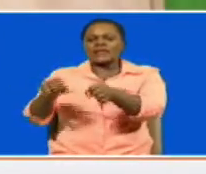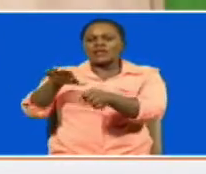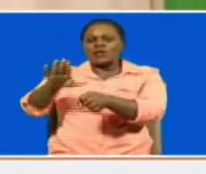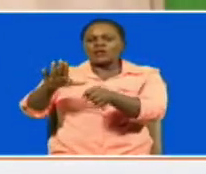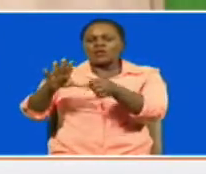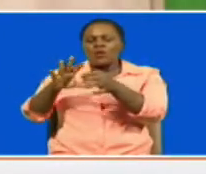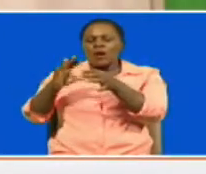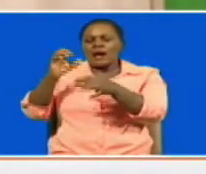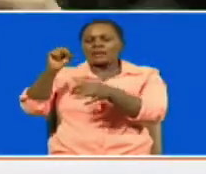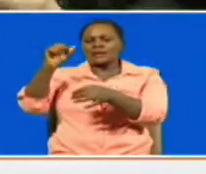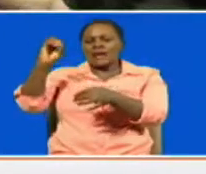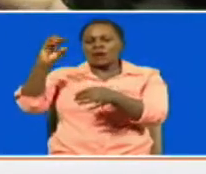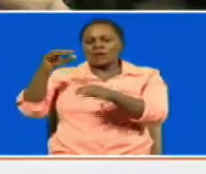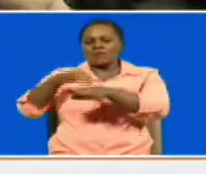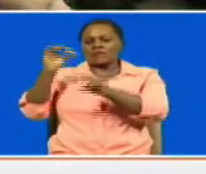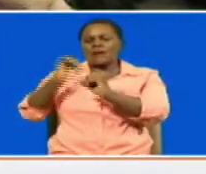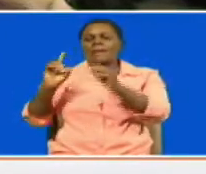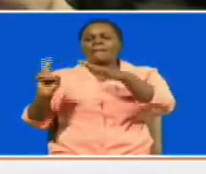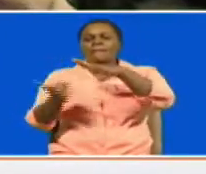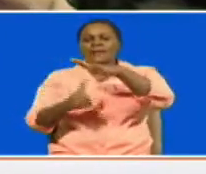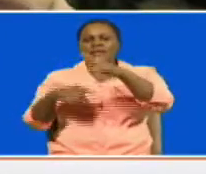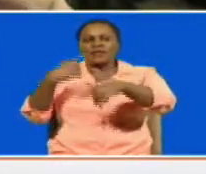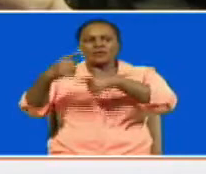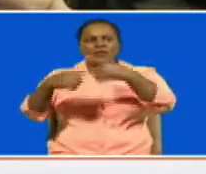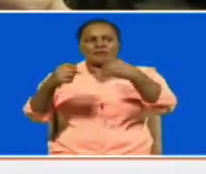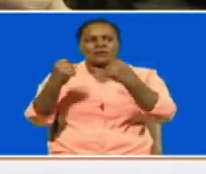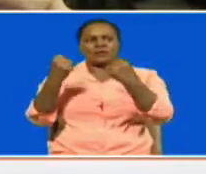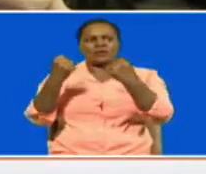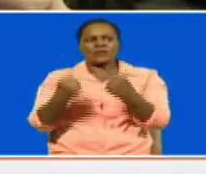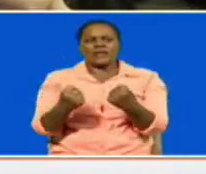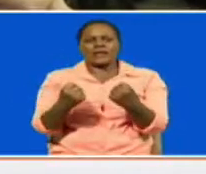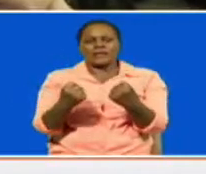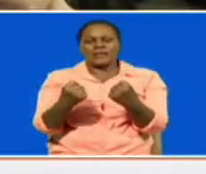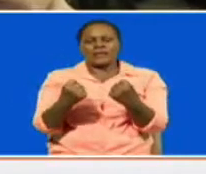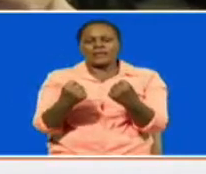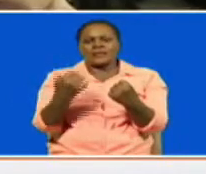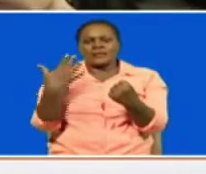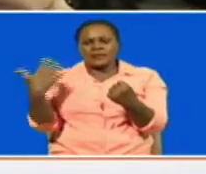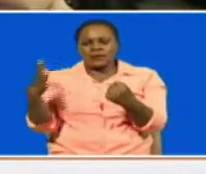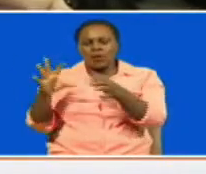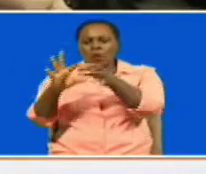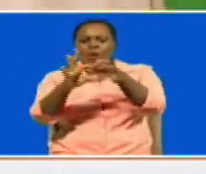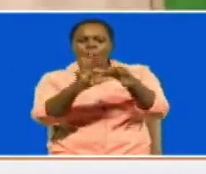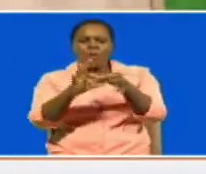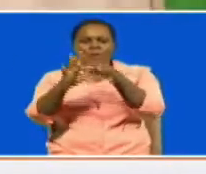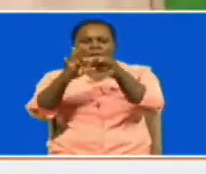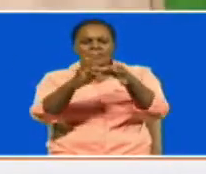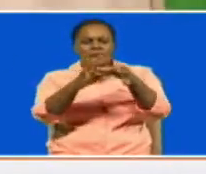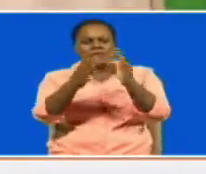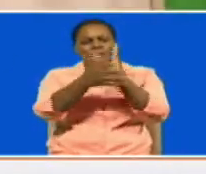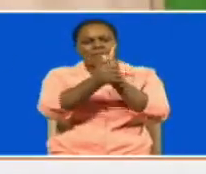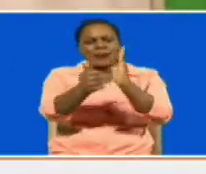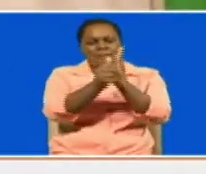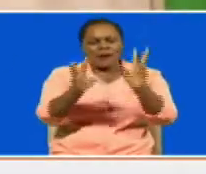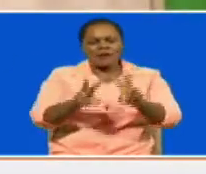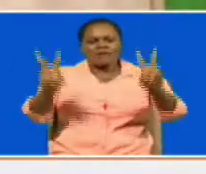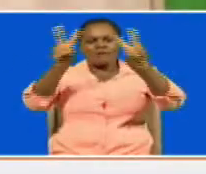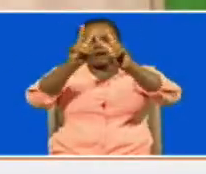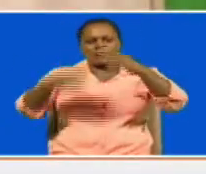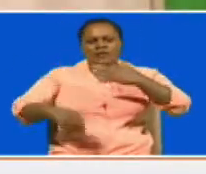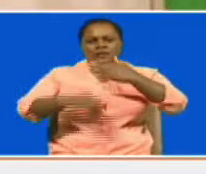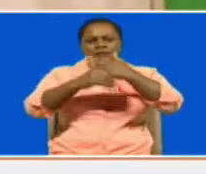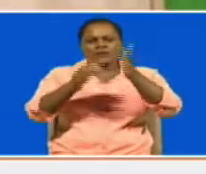is not affected. The ministry will continue to strengthen commodity cooperatives to upscale value addition